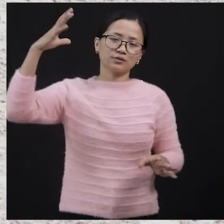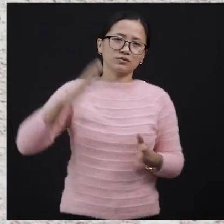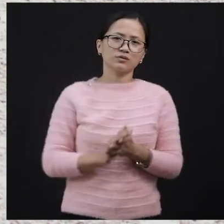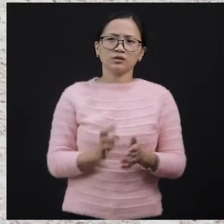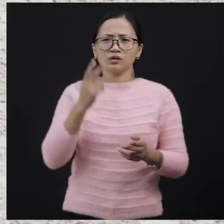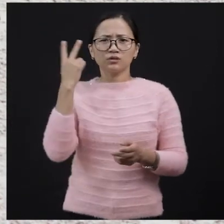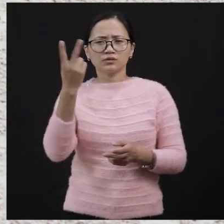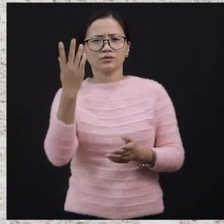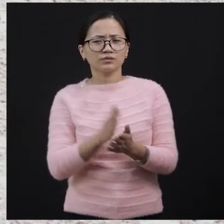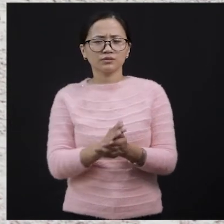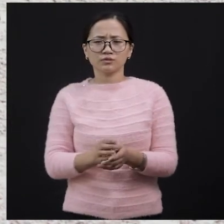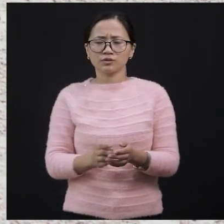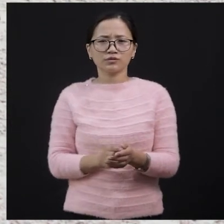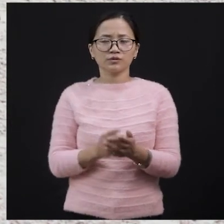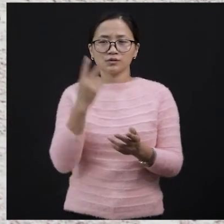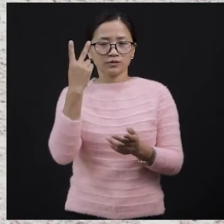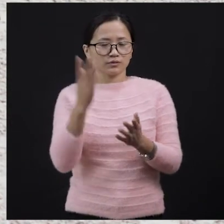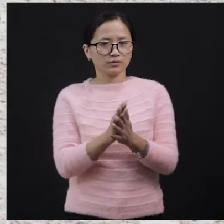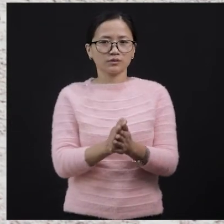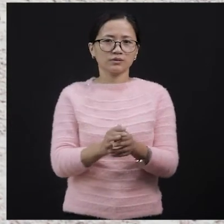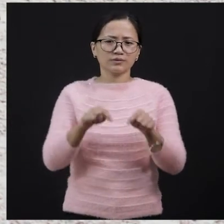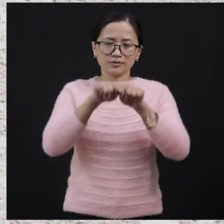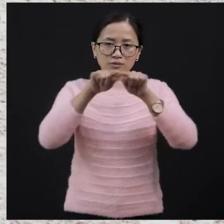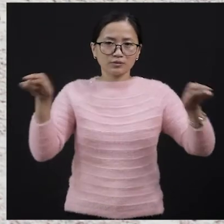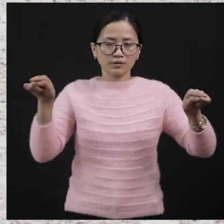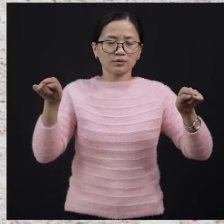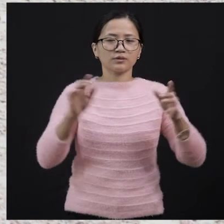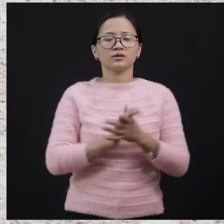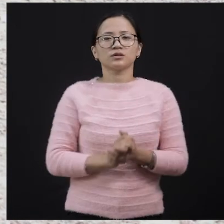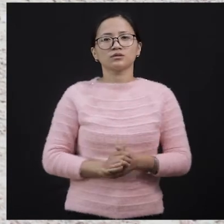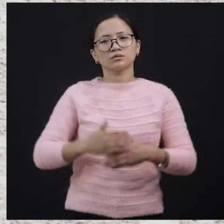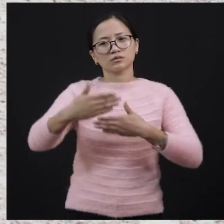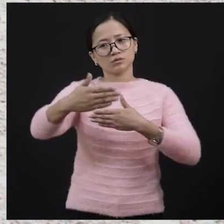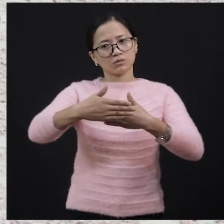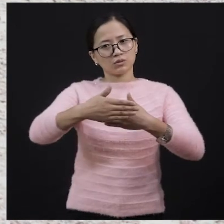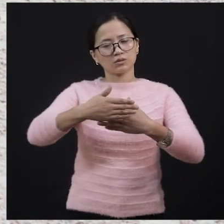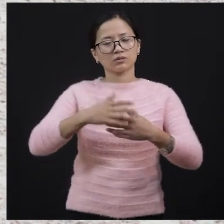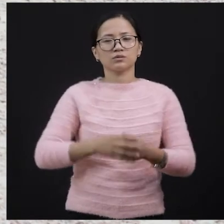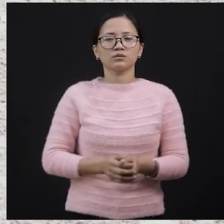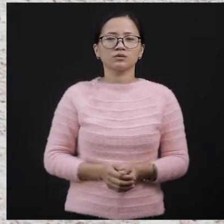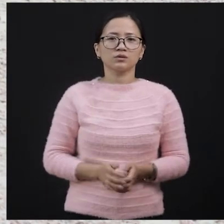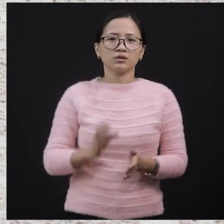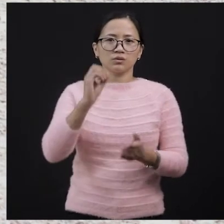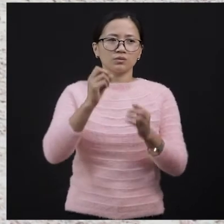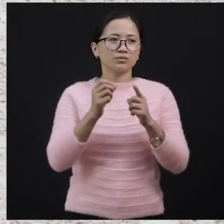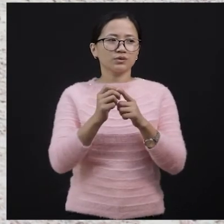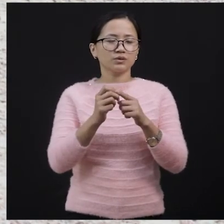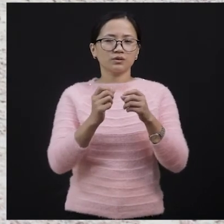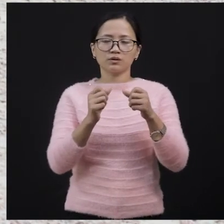light, the light which is traveling in a straight line is blocked is blocked by an opaque